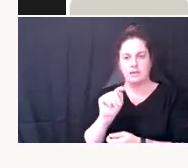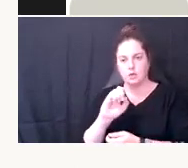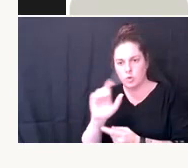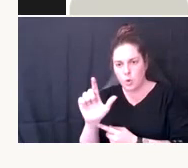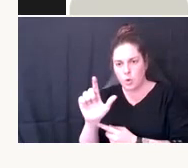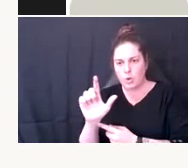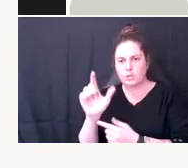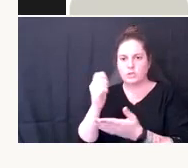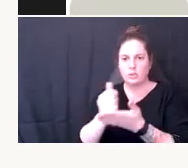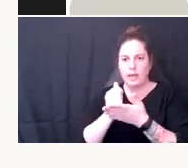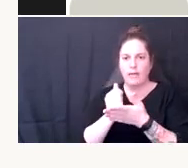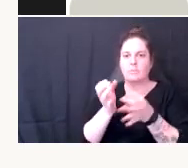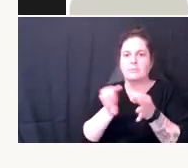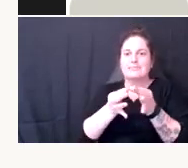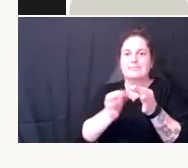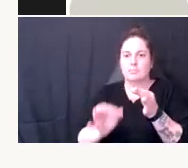simplify communication.